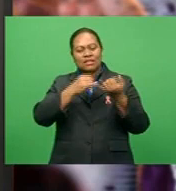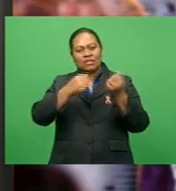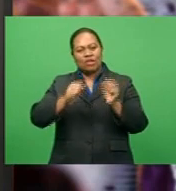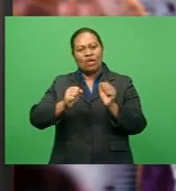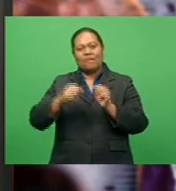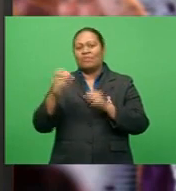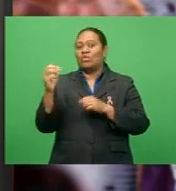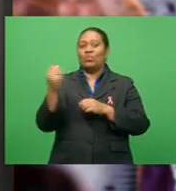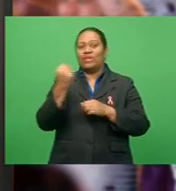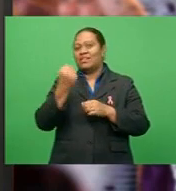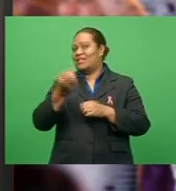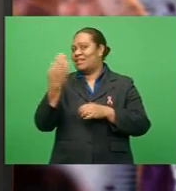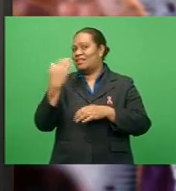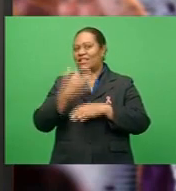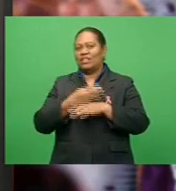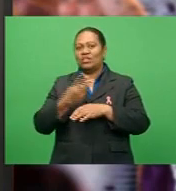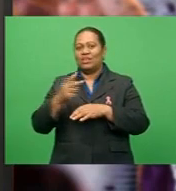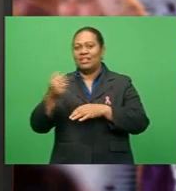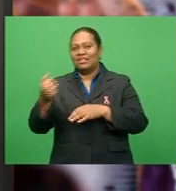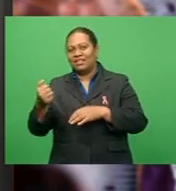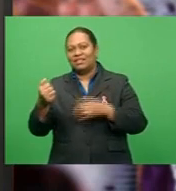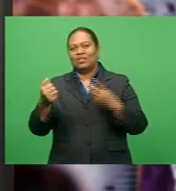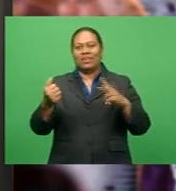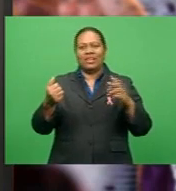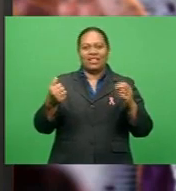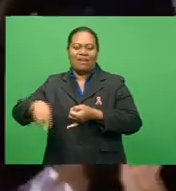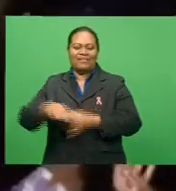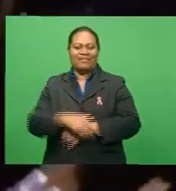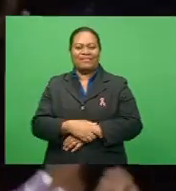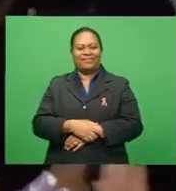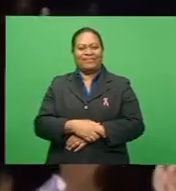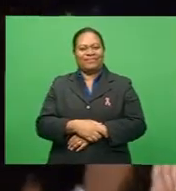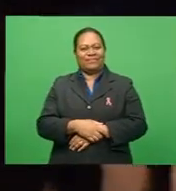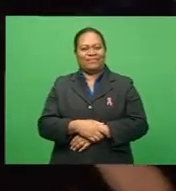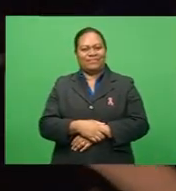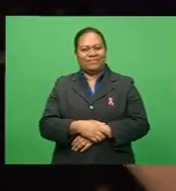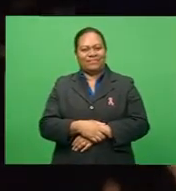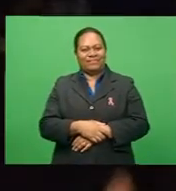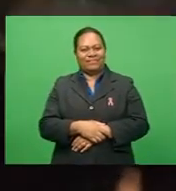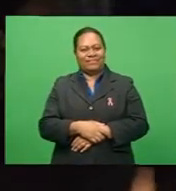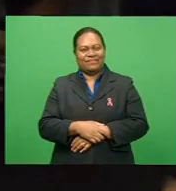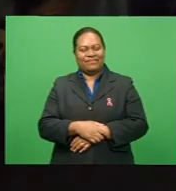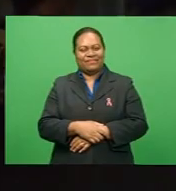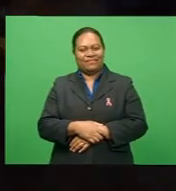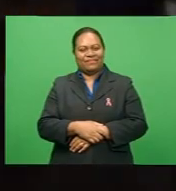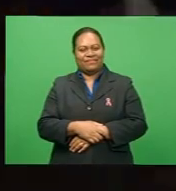night with a 26-20 victory over the Penrith Panthers.